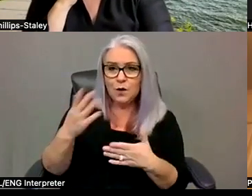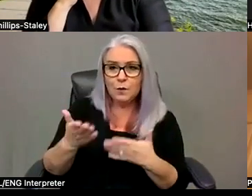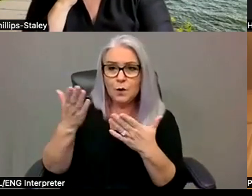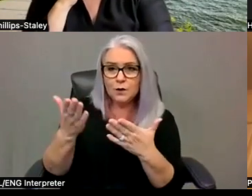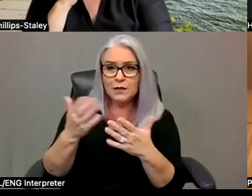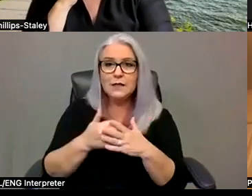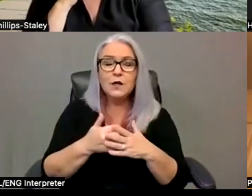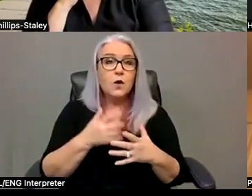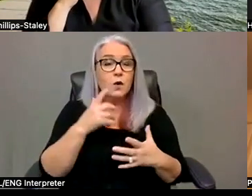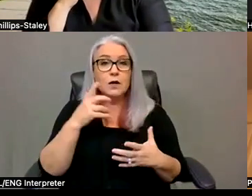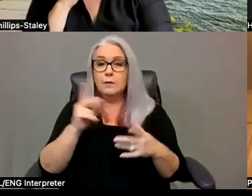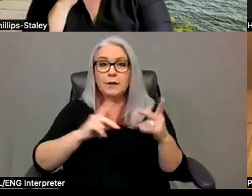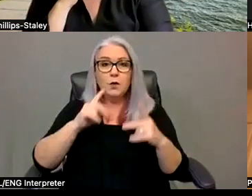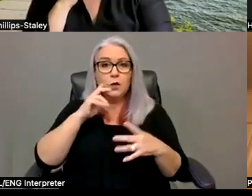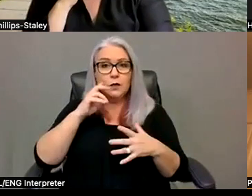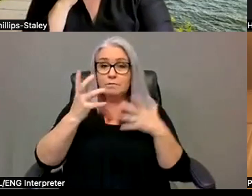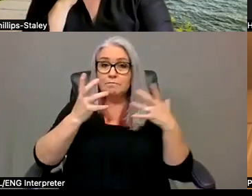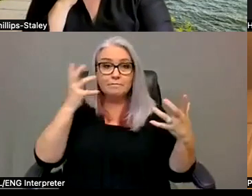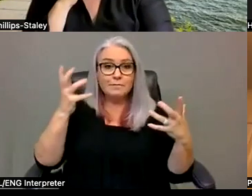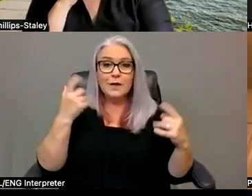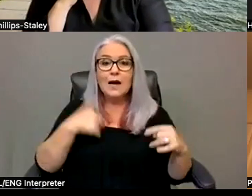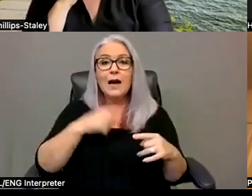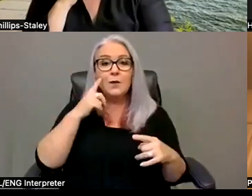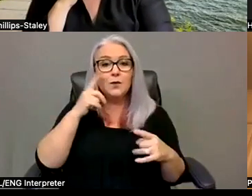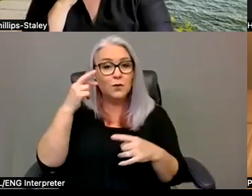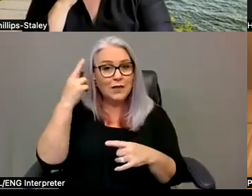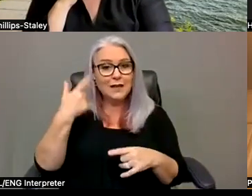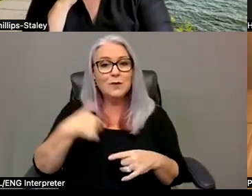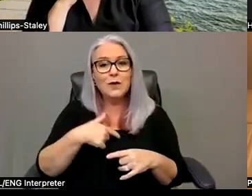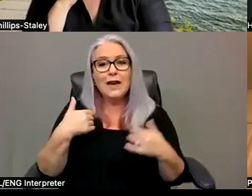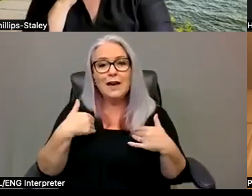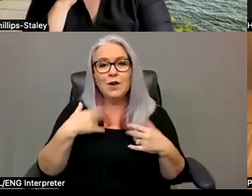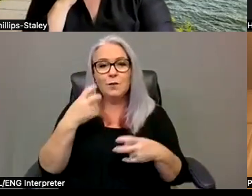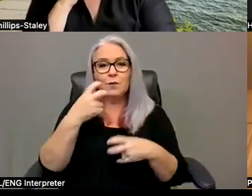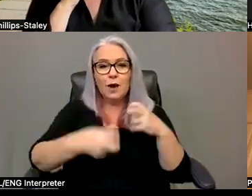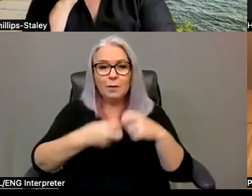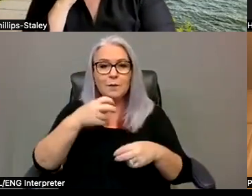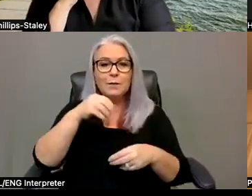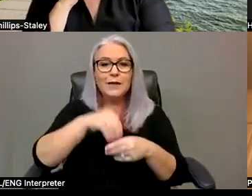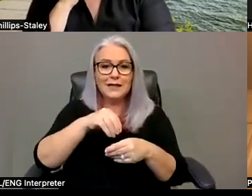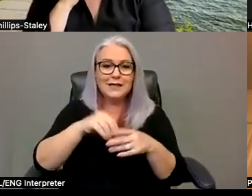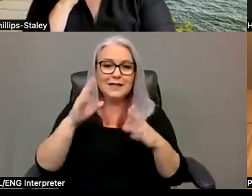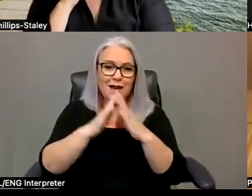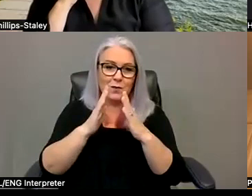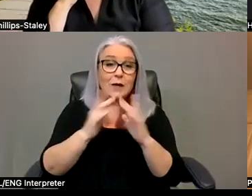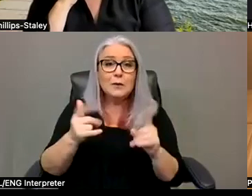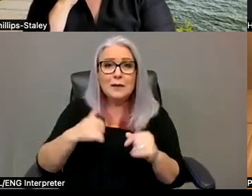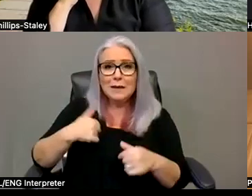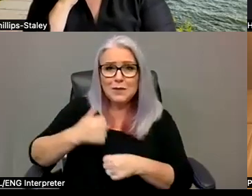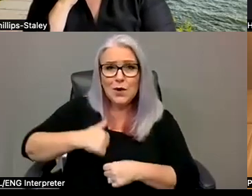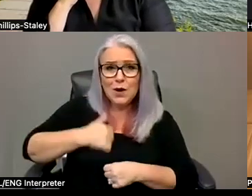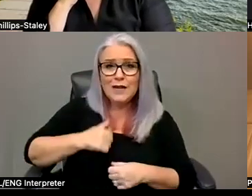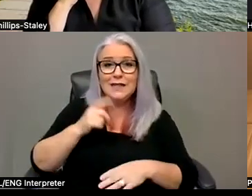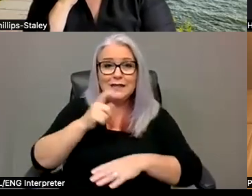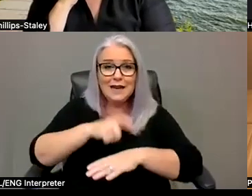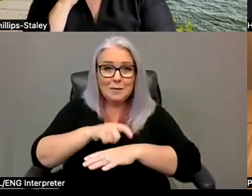based on the outcry and that came of that, I realized we had a problem in town. I'm concerned about Mr. the lack of Callanan, open- that is time, and I'm going to